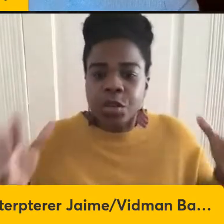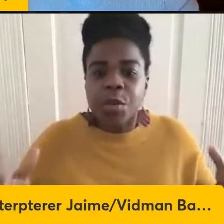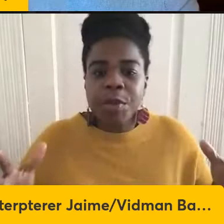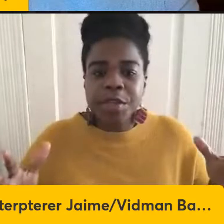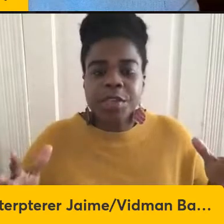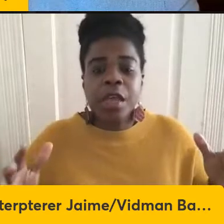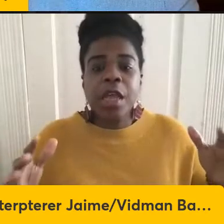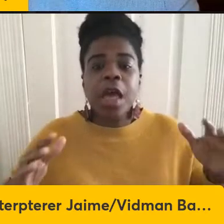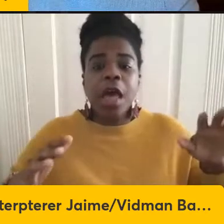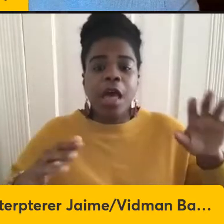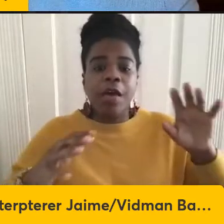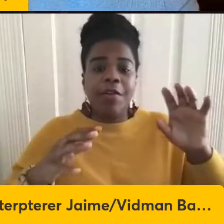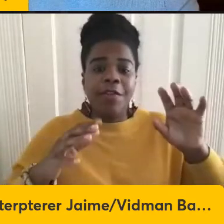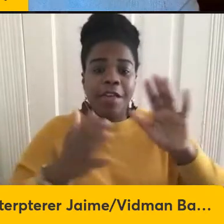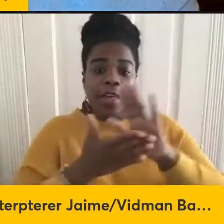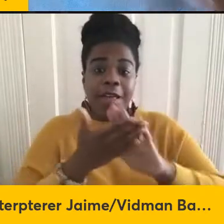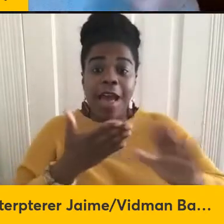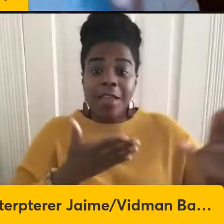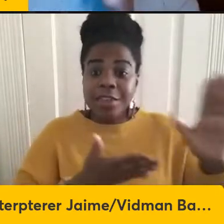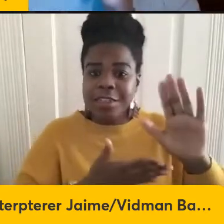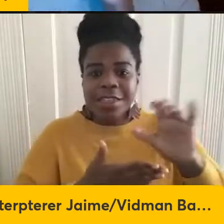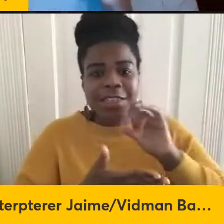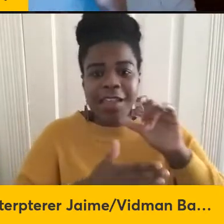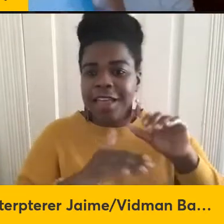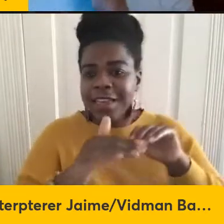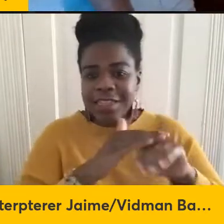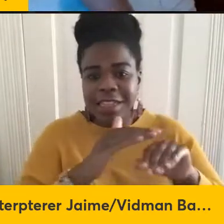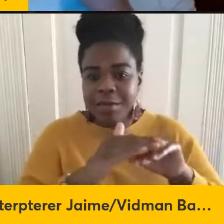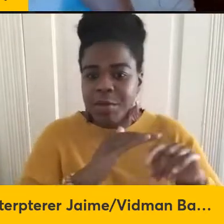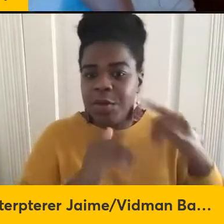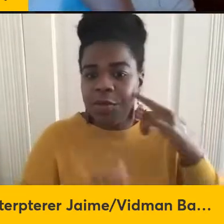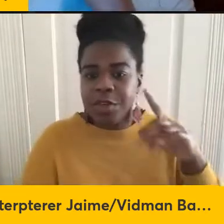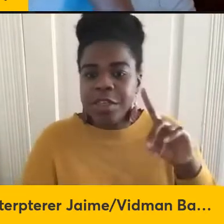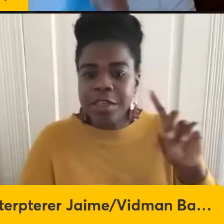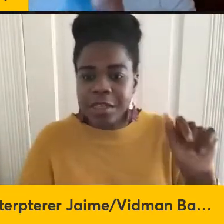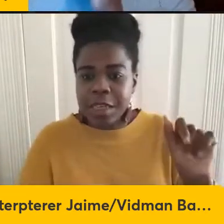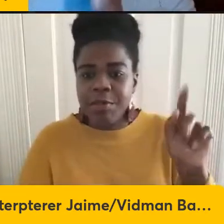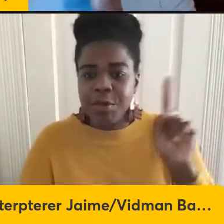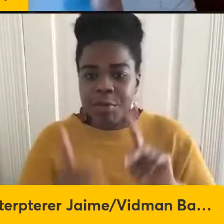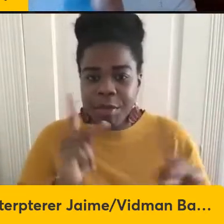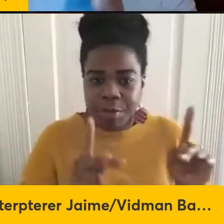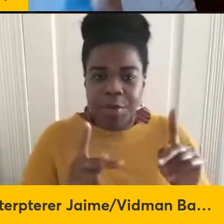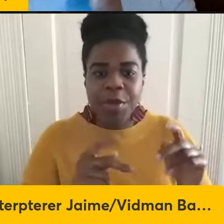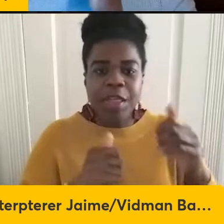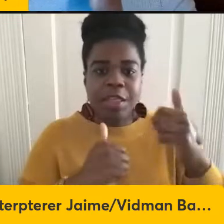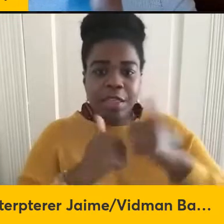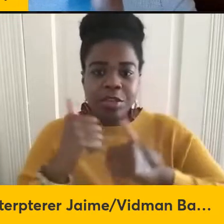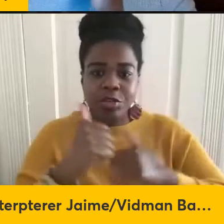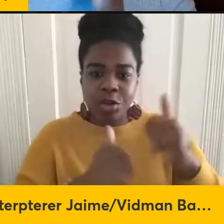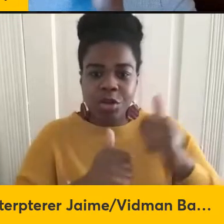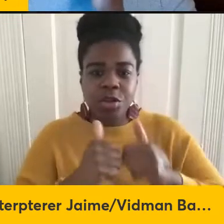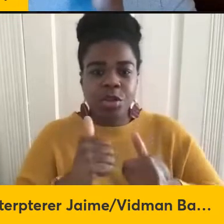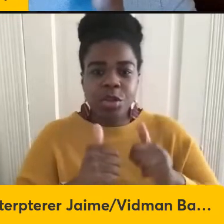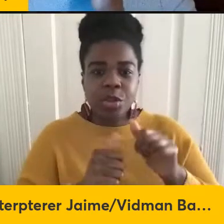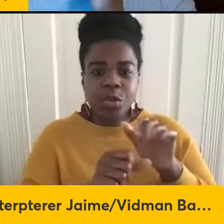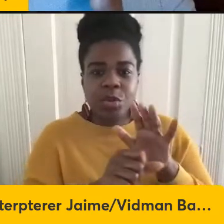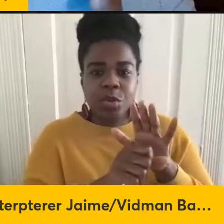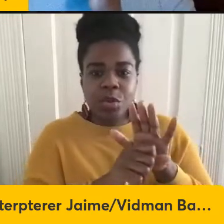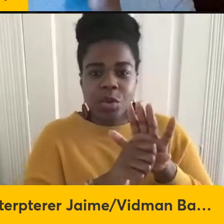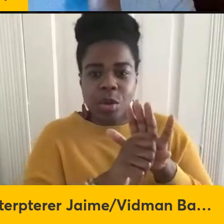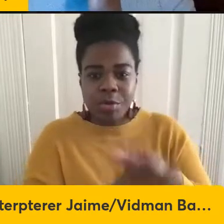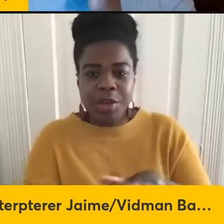higher education that is inaccessible to disabled people, this structural ableism that runs